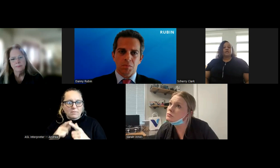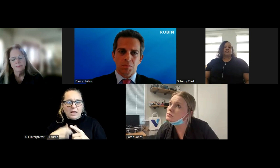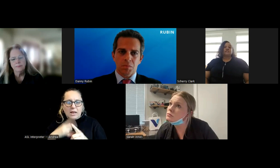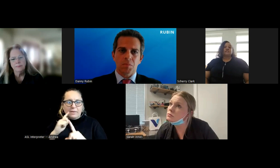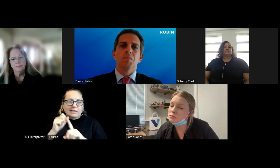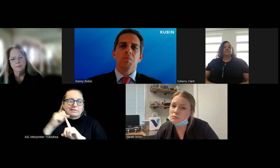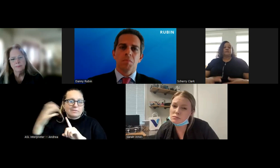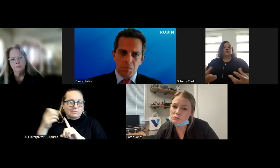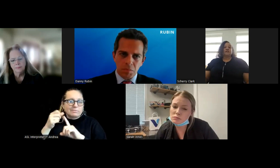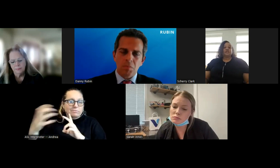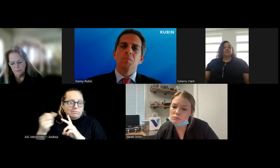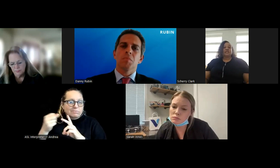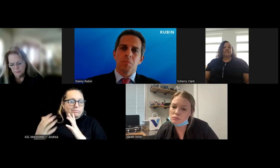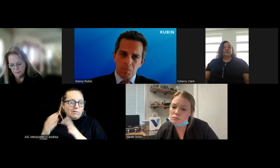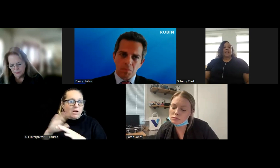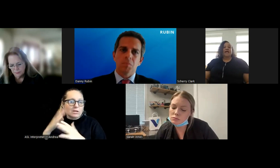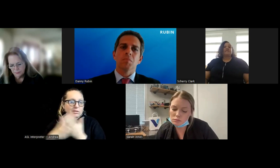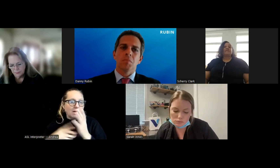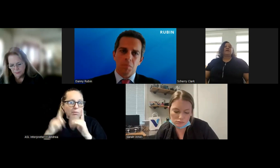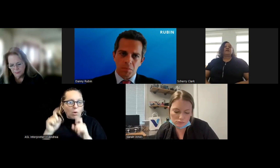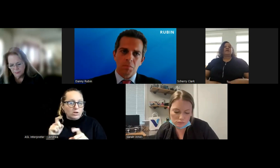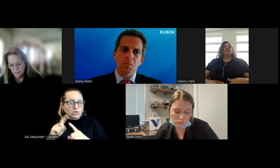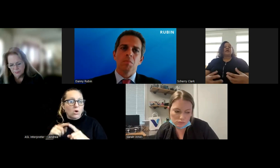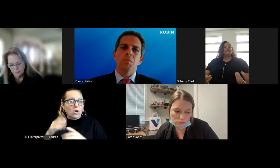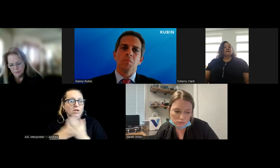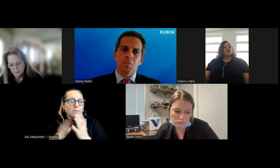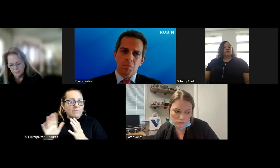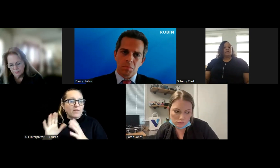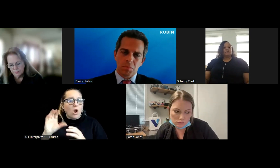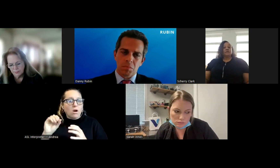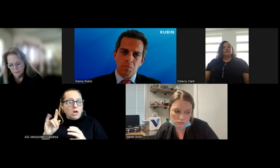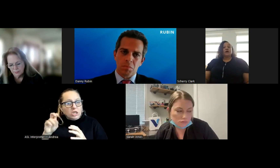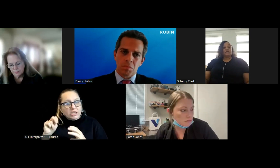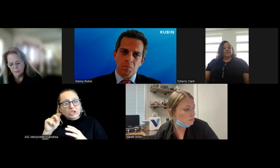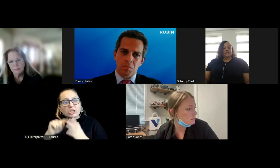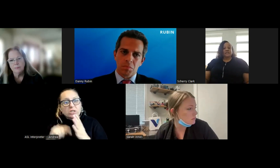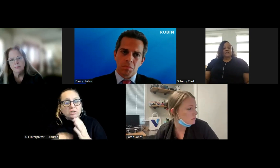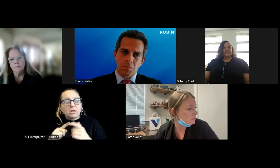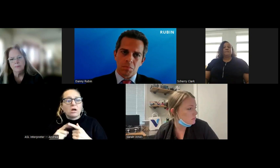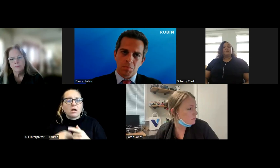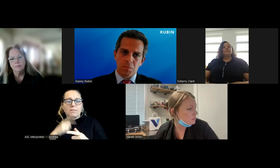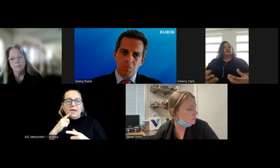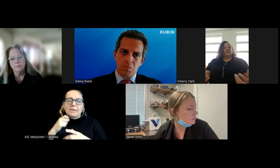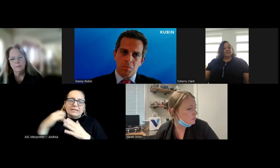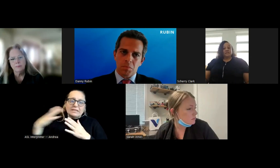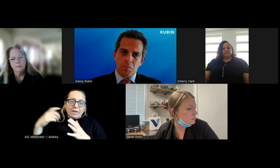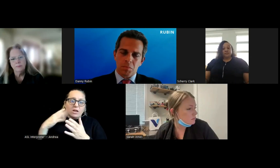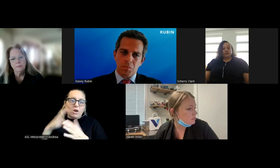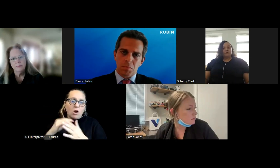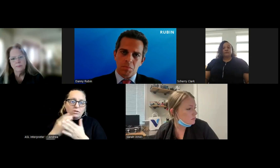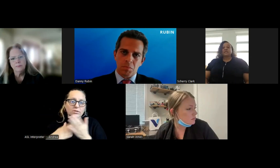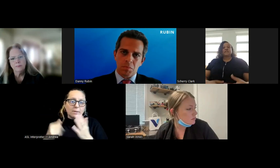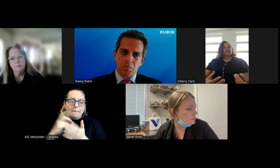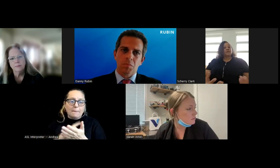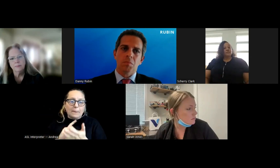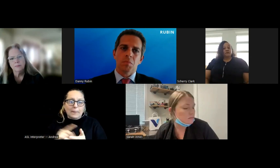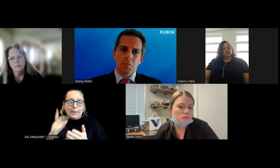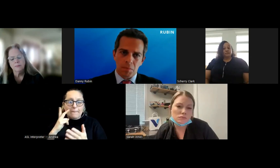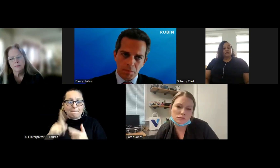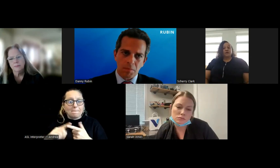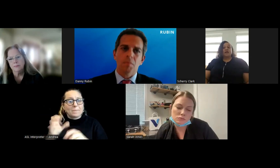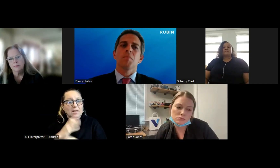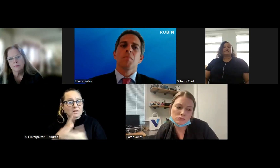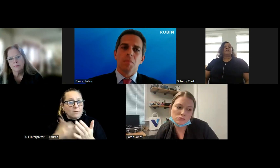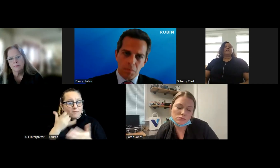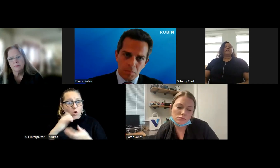of the questions or some of the conditions that they may have, maybe expound on some of the doctors that they see. Let's get some phone numbers. Let's see what this